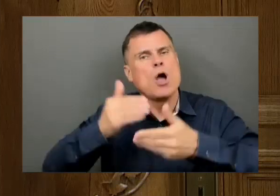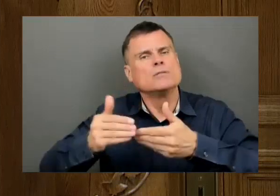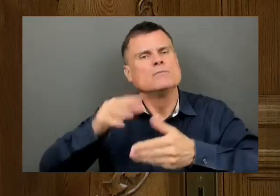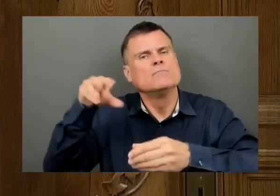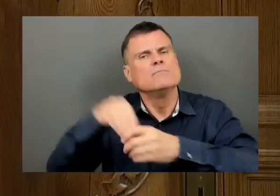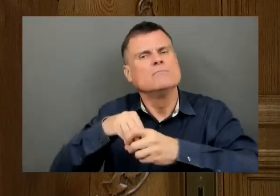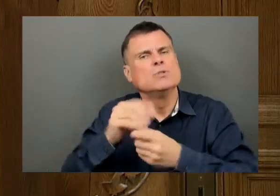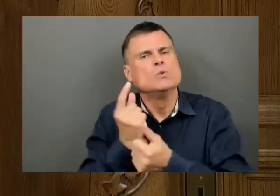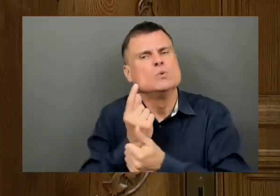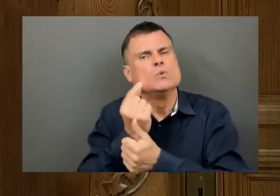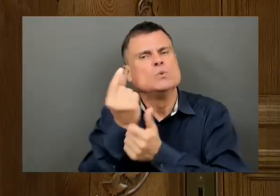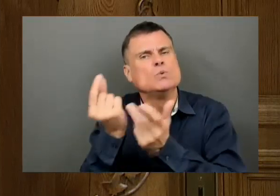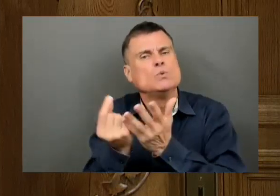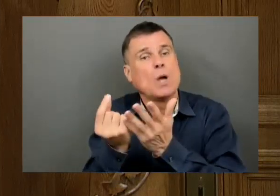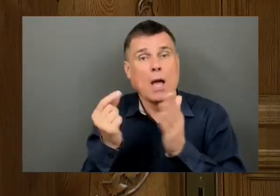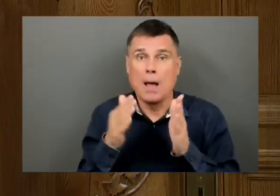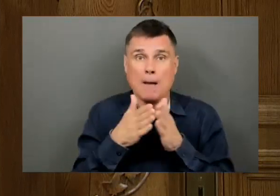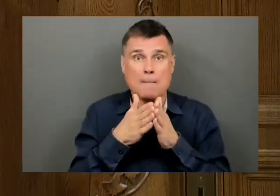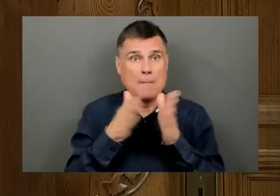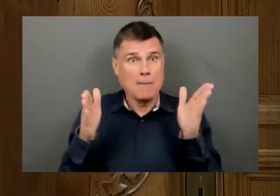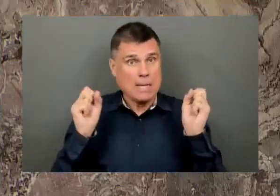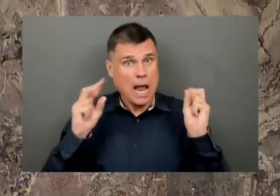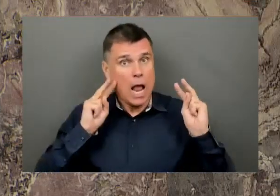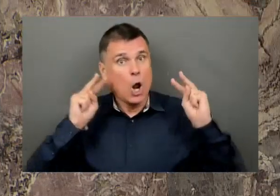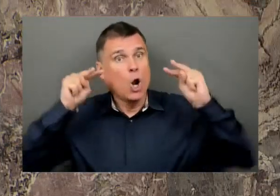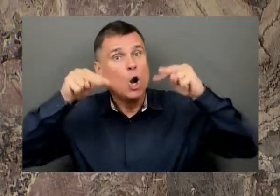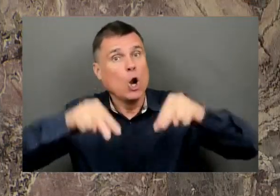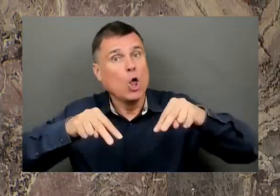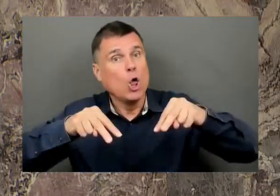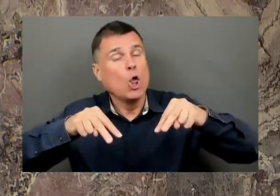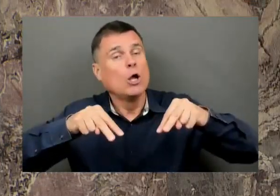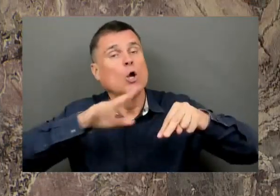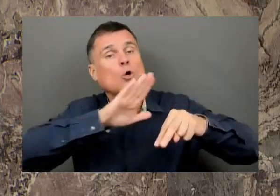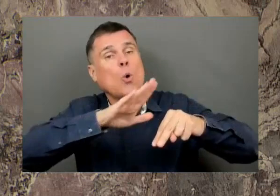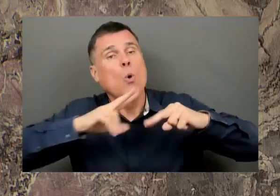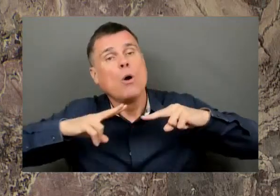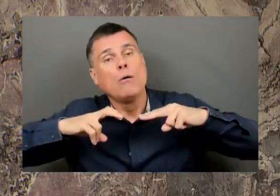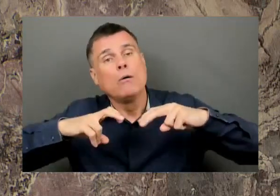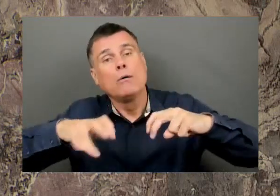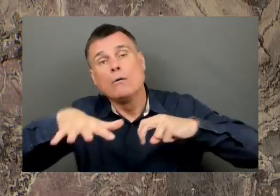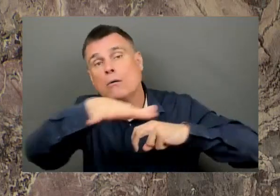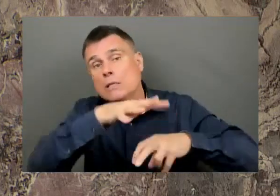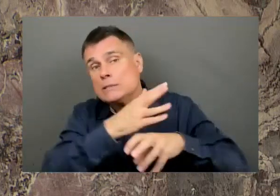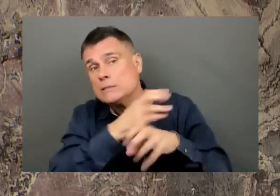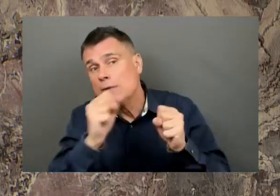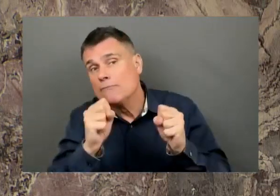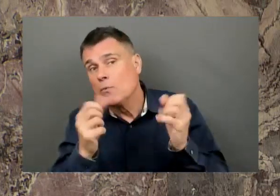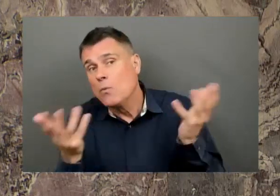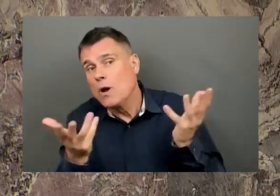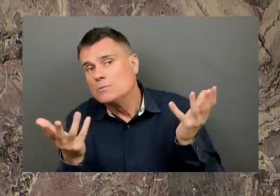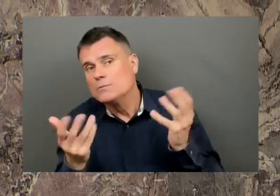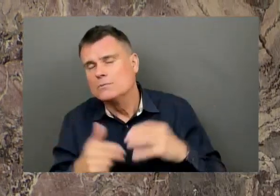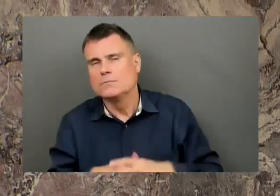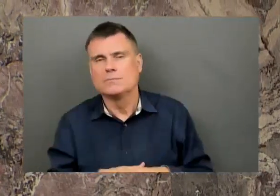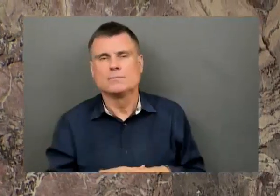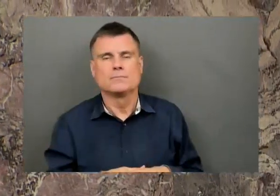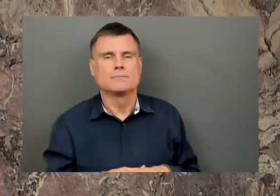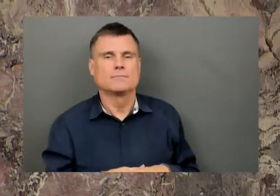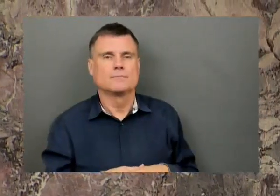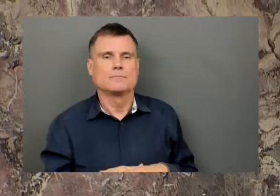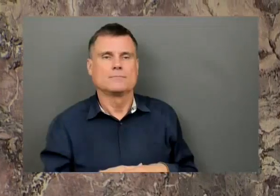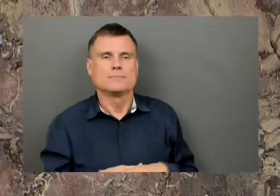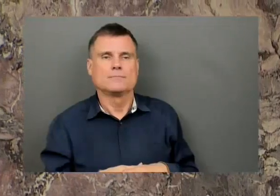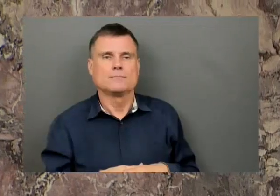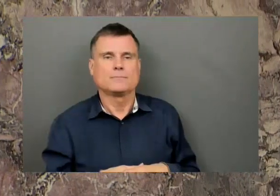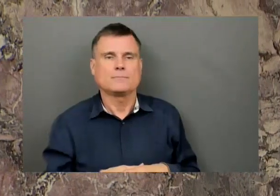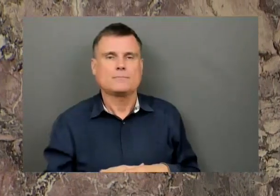Environment. Thank you very much, Honourable Speaker. First of all, I want to point out to the member, I thank the